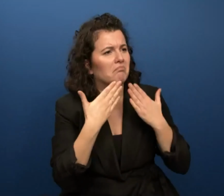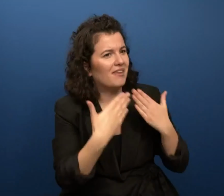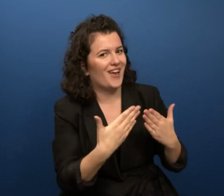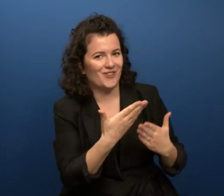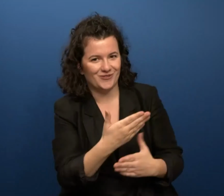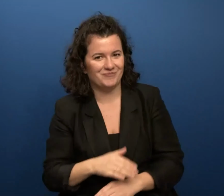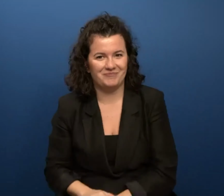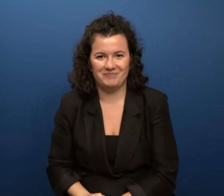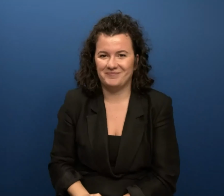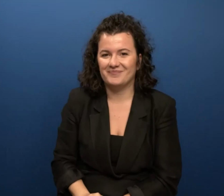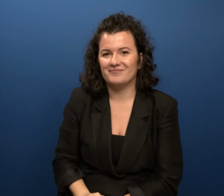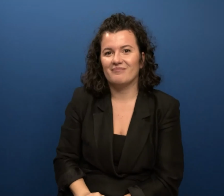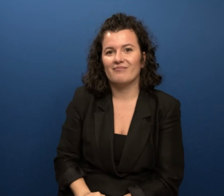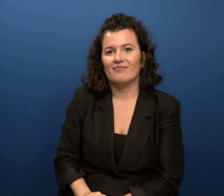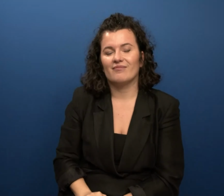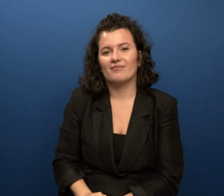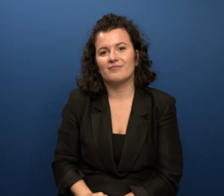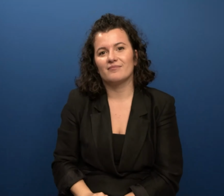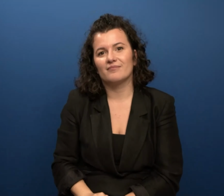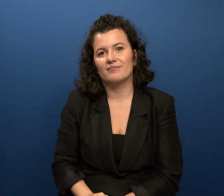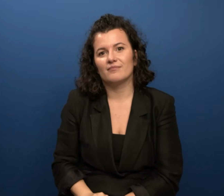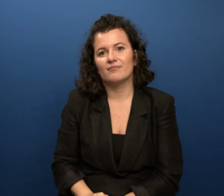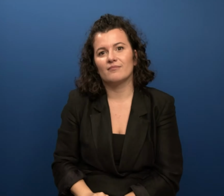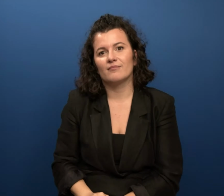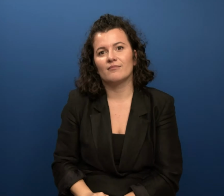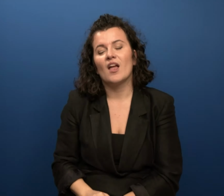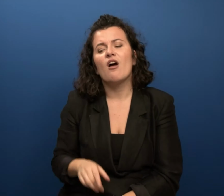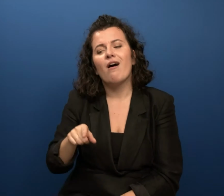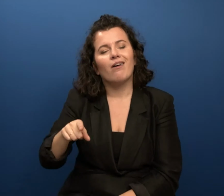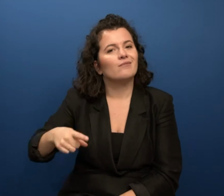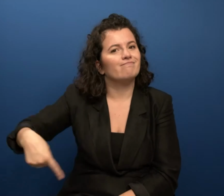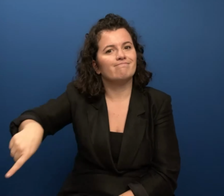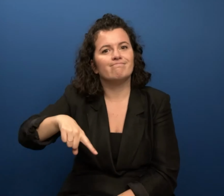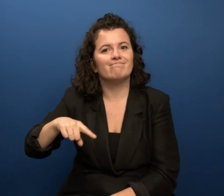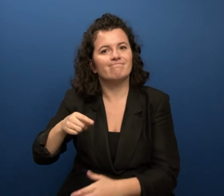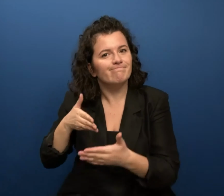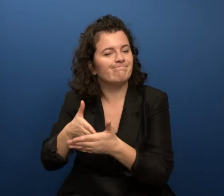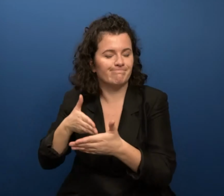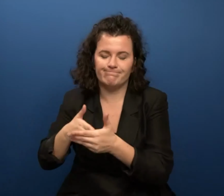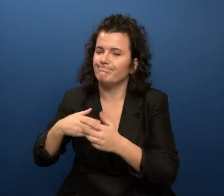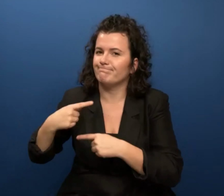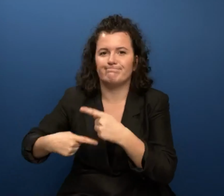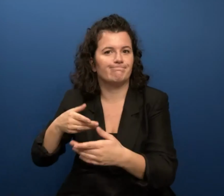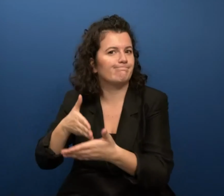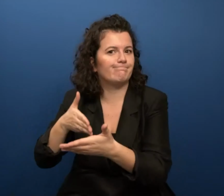We still have a lot in terms of struggle and realizing for the rights of persons with